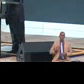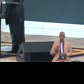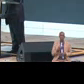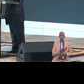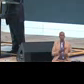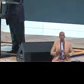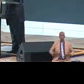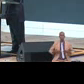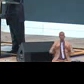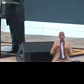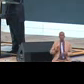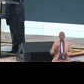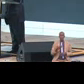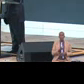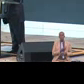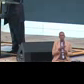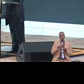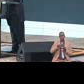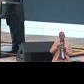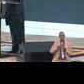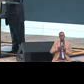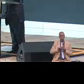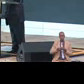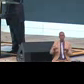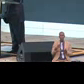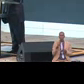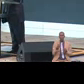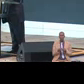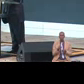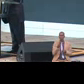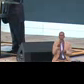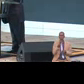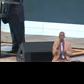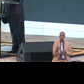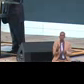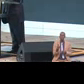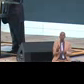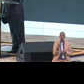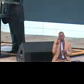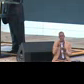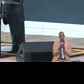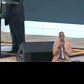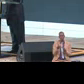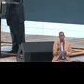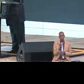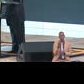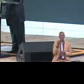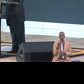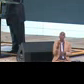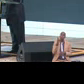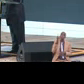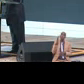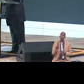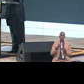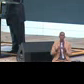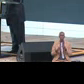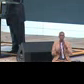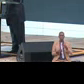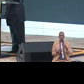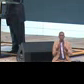our lives. Our purity as true saints of God. Point number three,